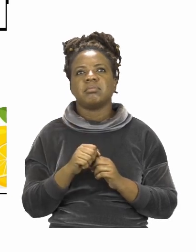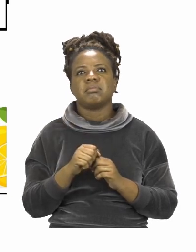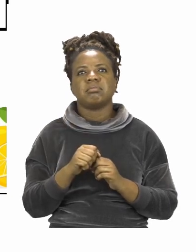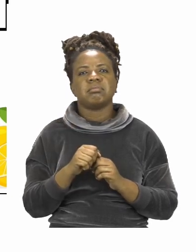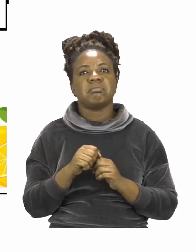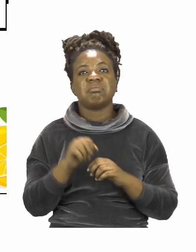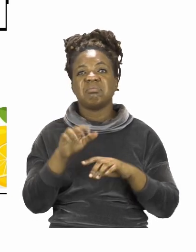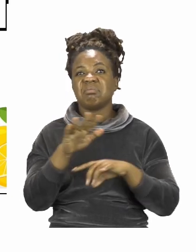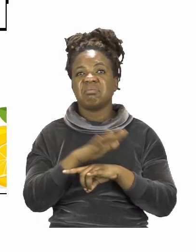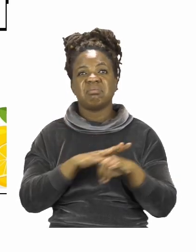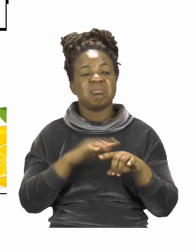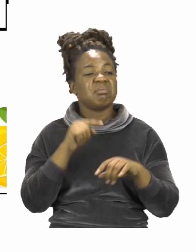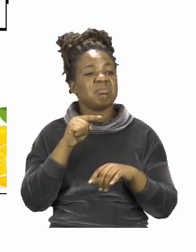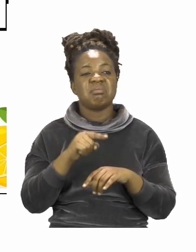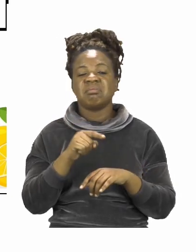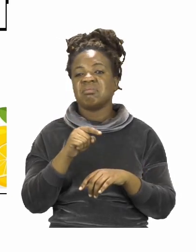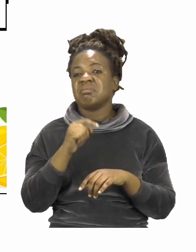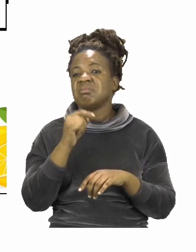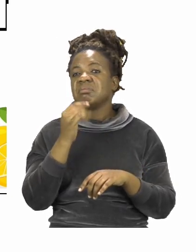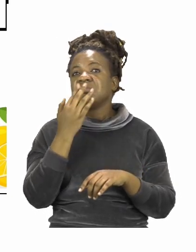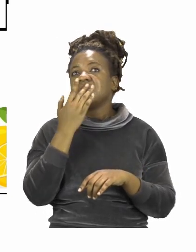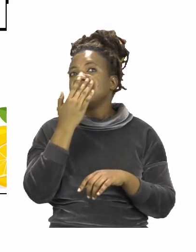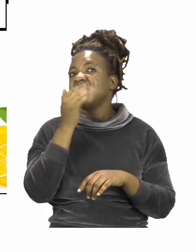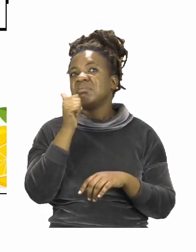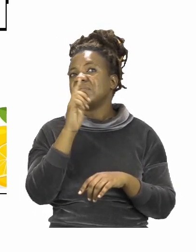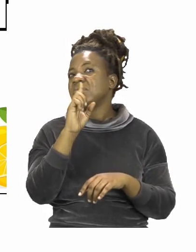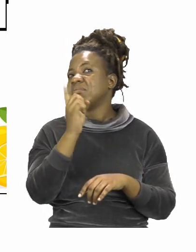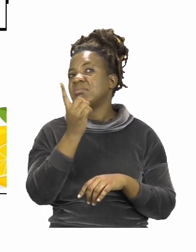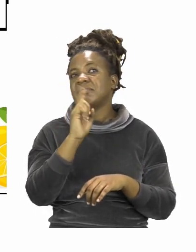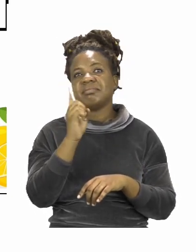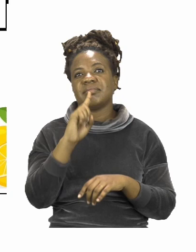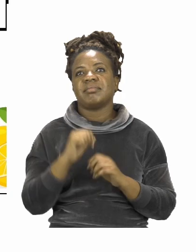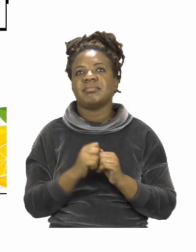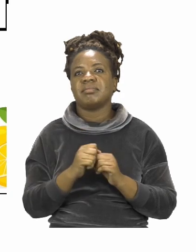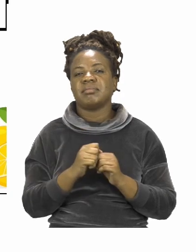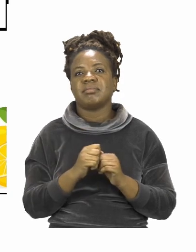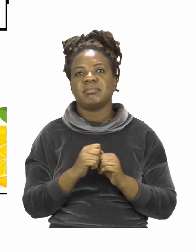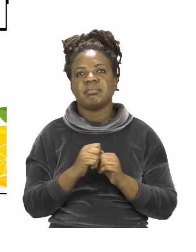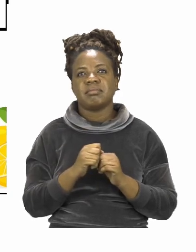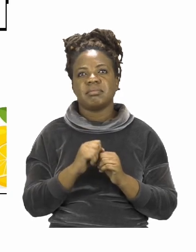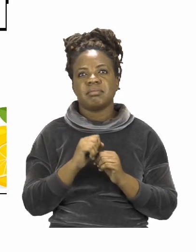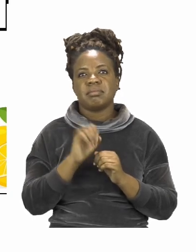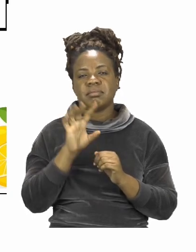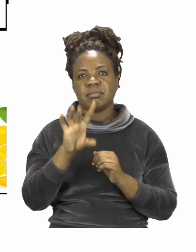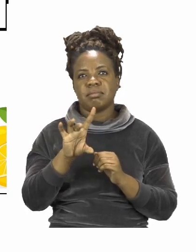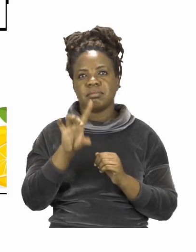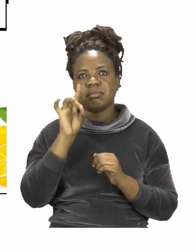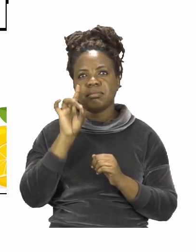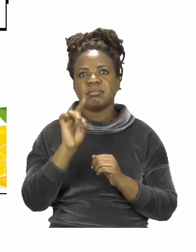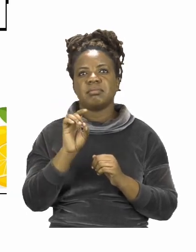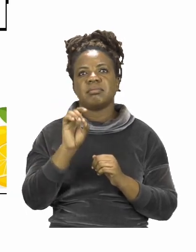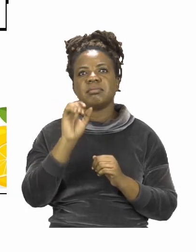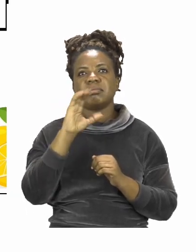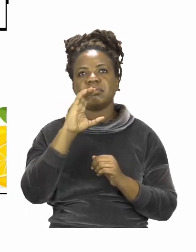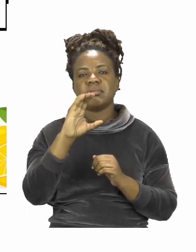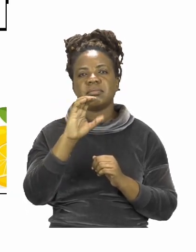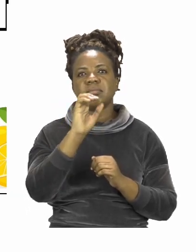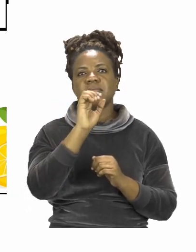at all. So I'd like you to please choose C, awful.